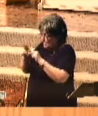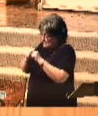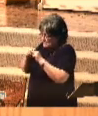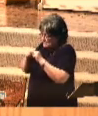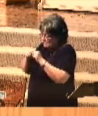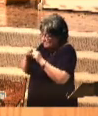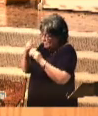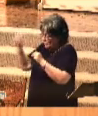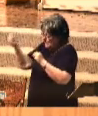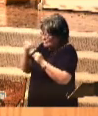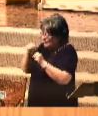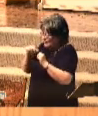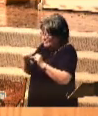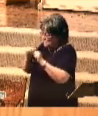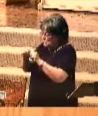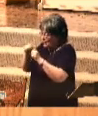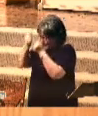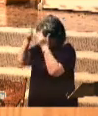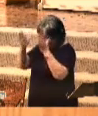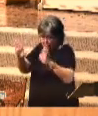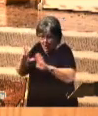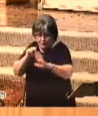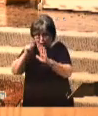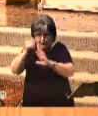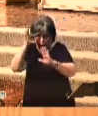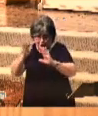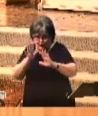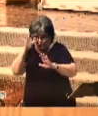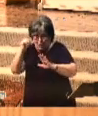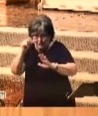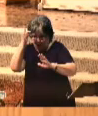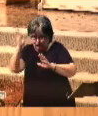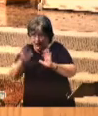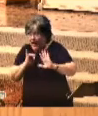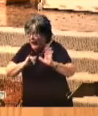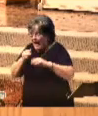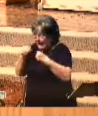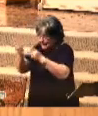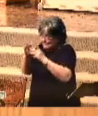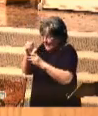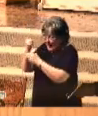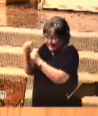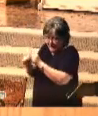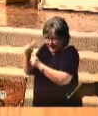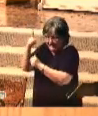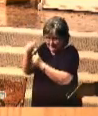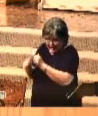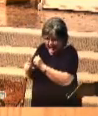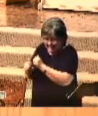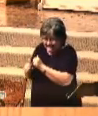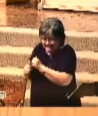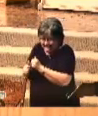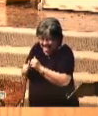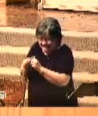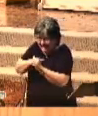continue obeying You? No, preacher. Hey. No, it's okay. I can do it.